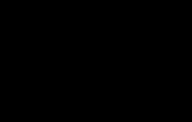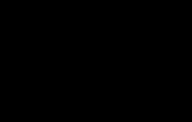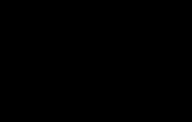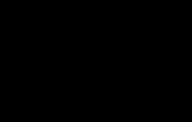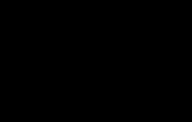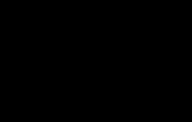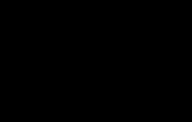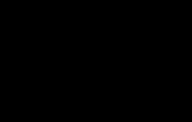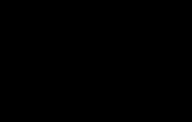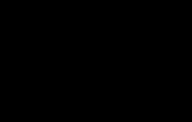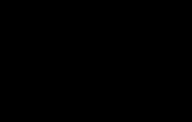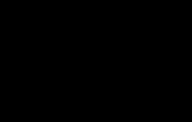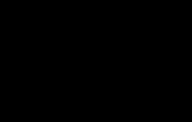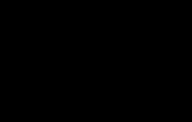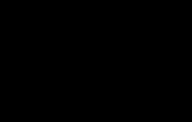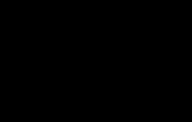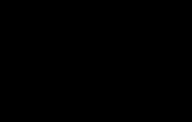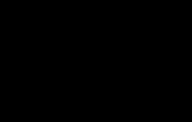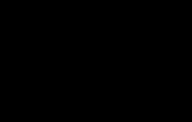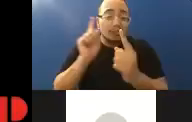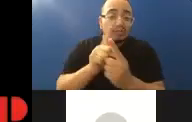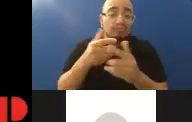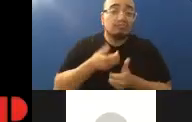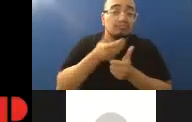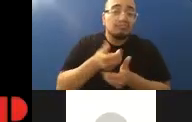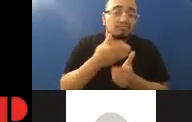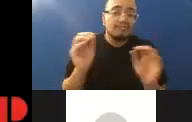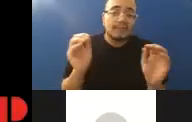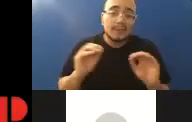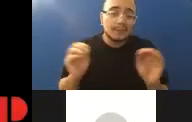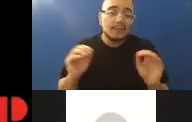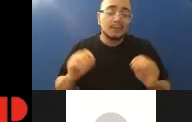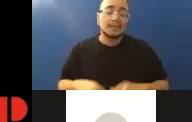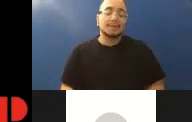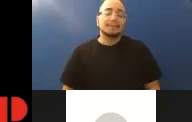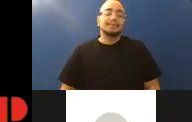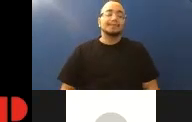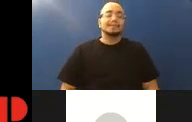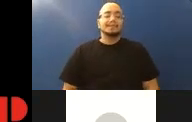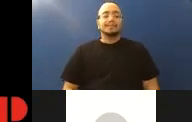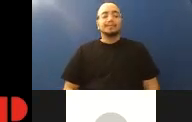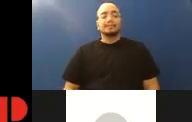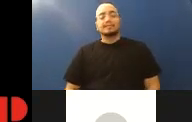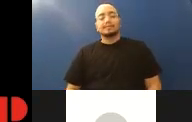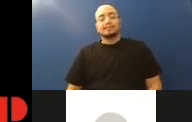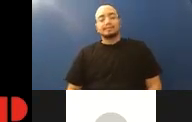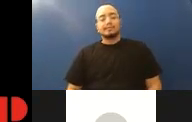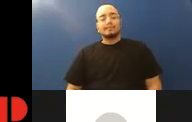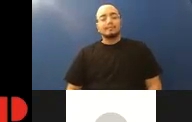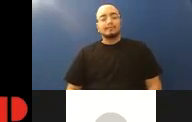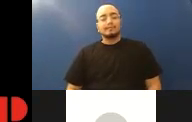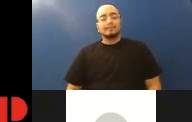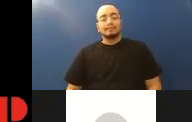and other people when it came to that. And that is